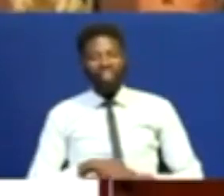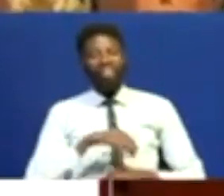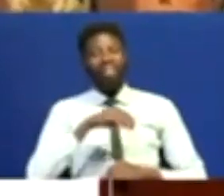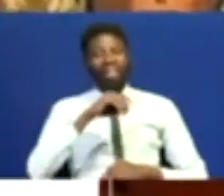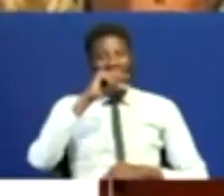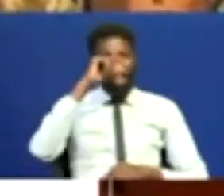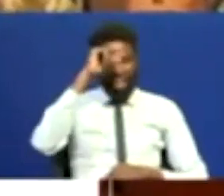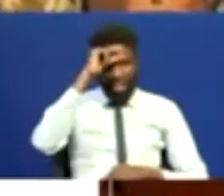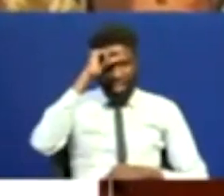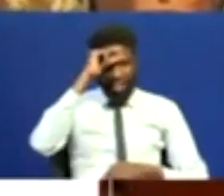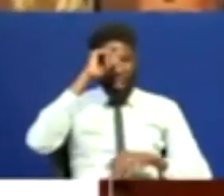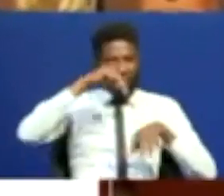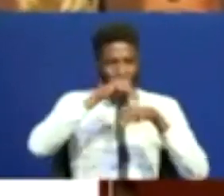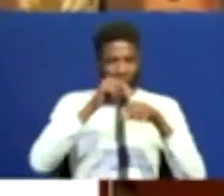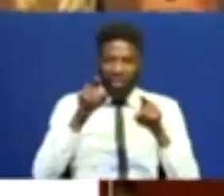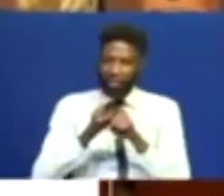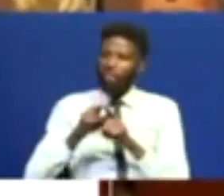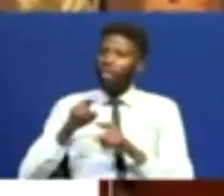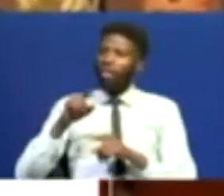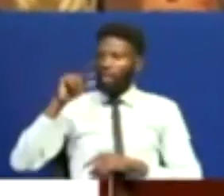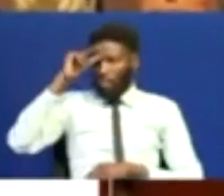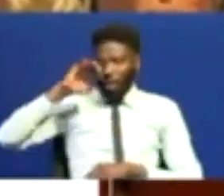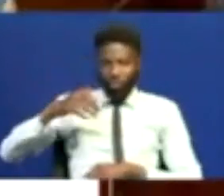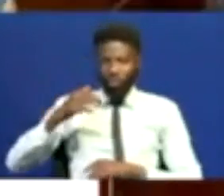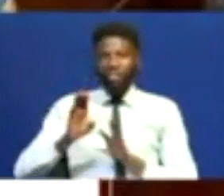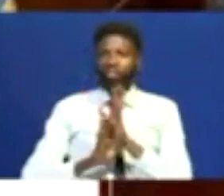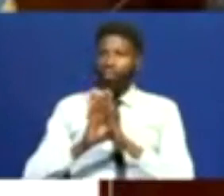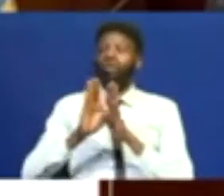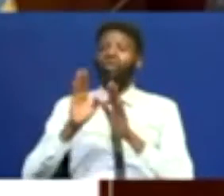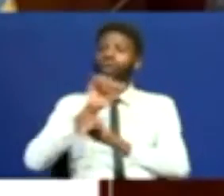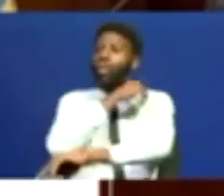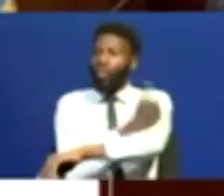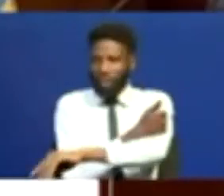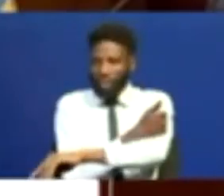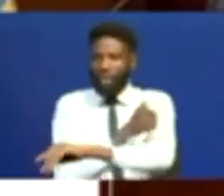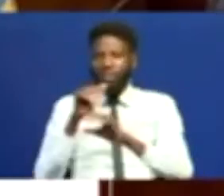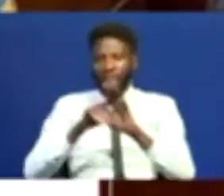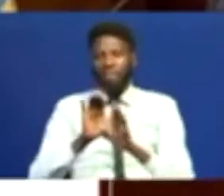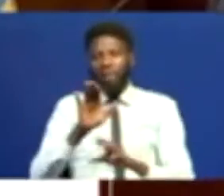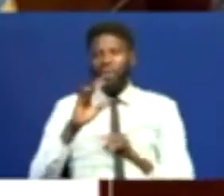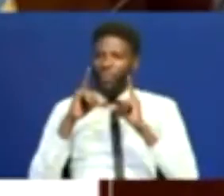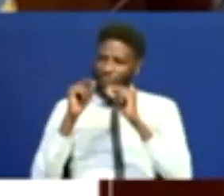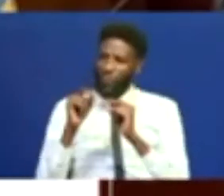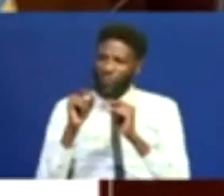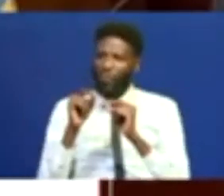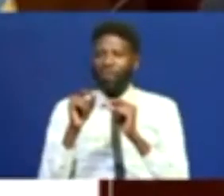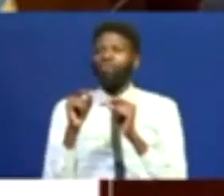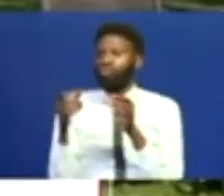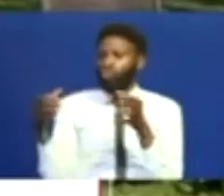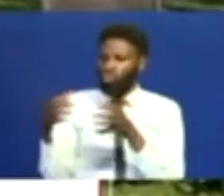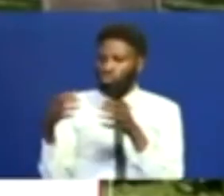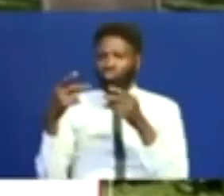on Development member states have raised concern over the resurgence of extremist groups around the Horn of